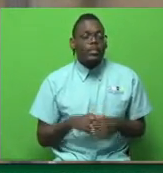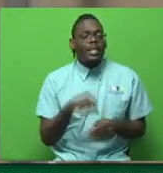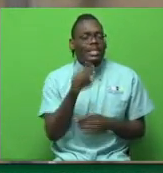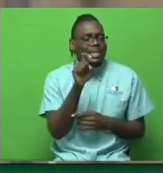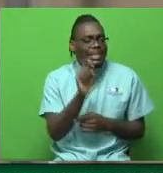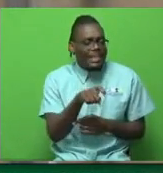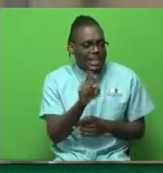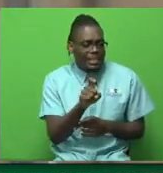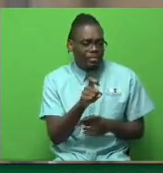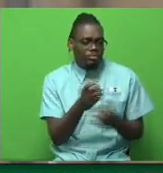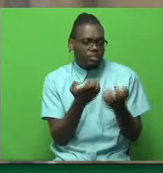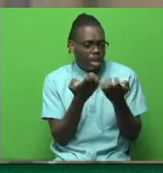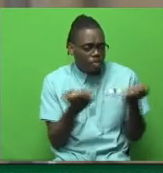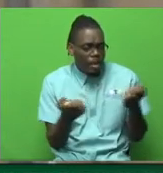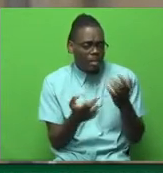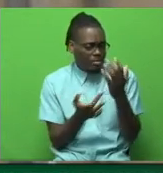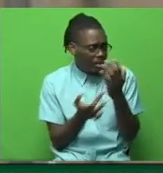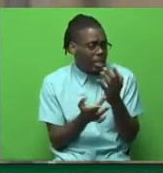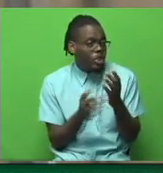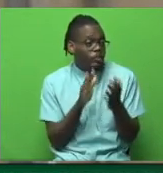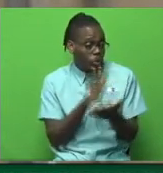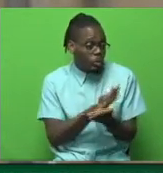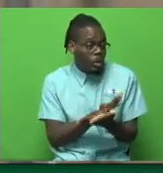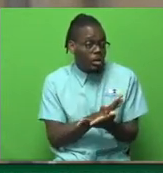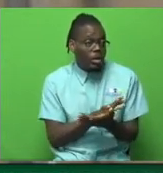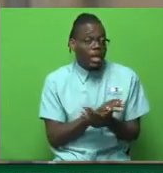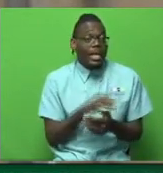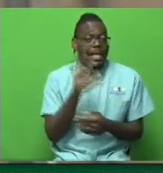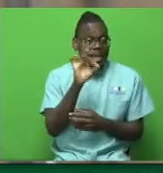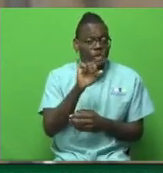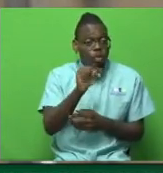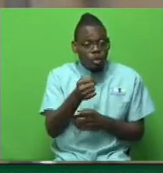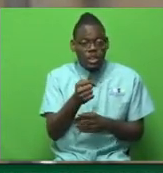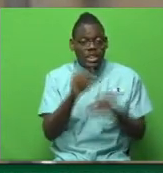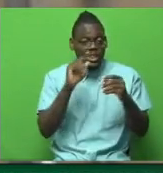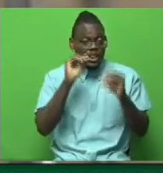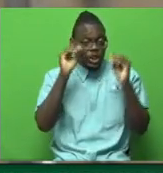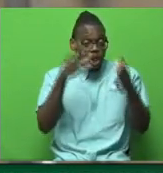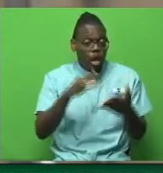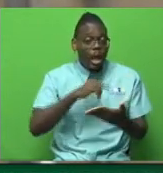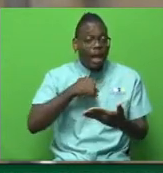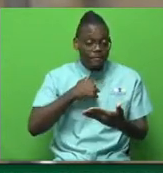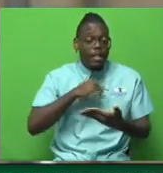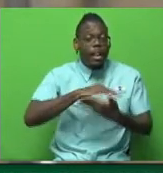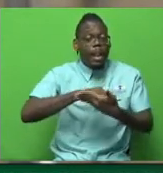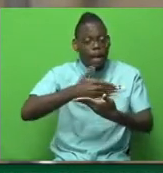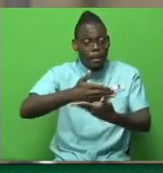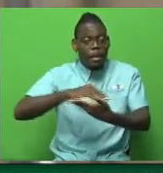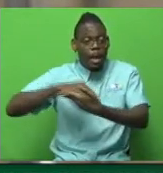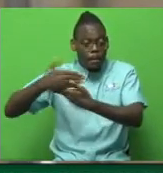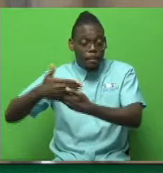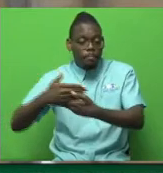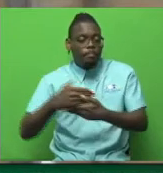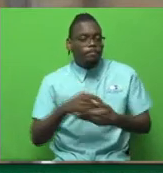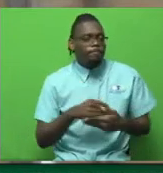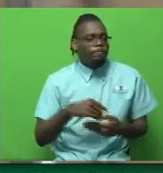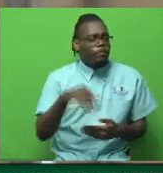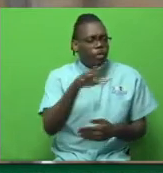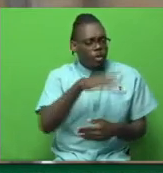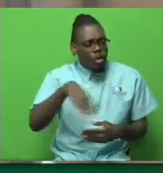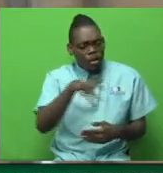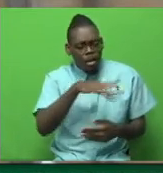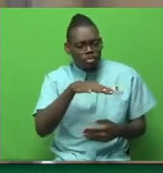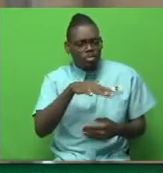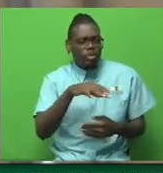so over 9 000 teachers have received their laptops and devices students have received between 2020 and